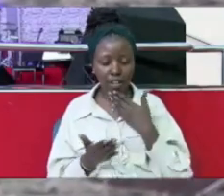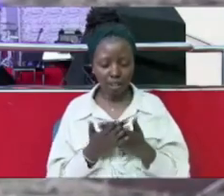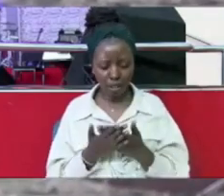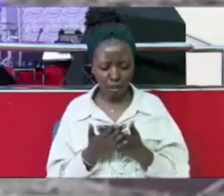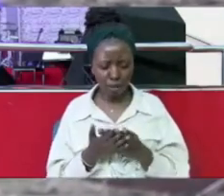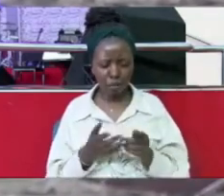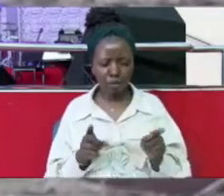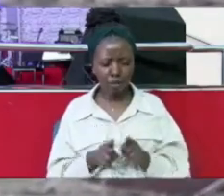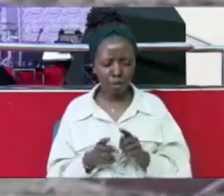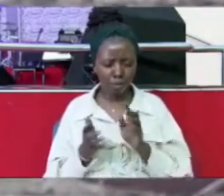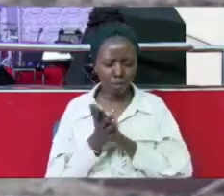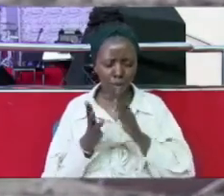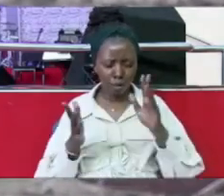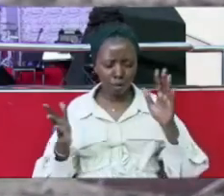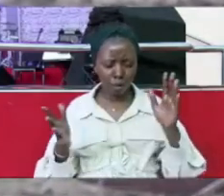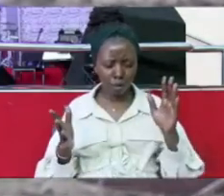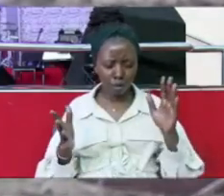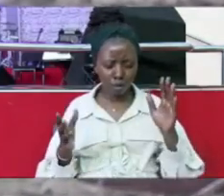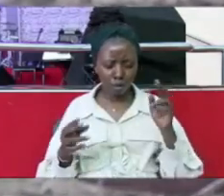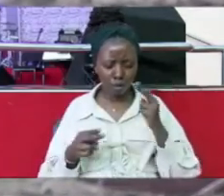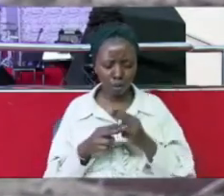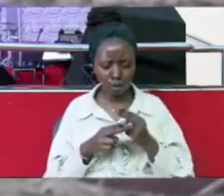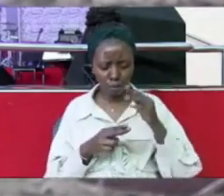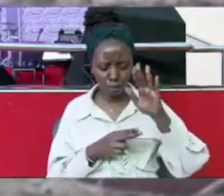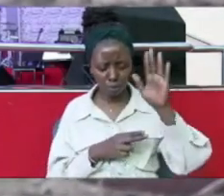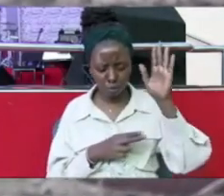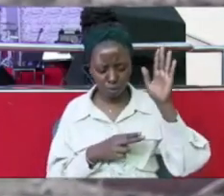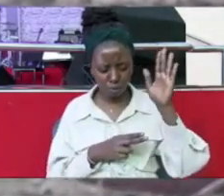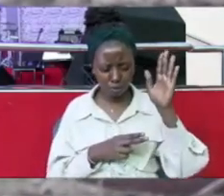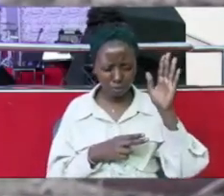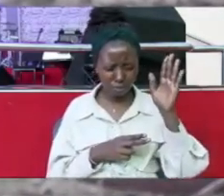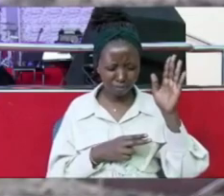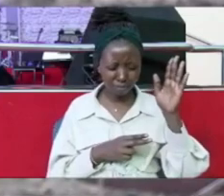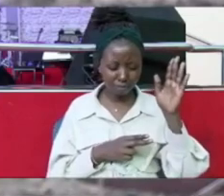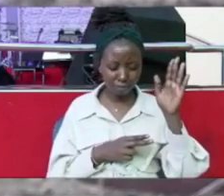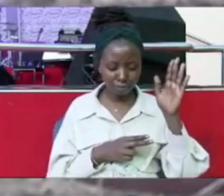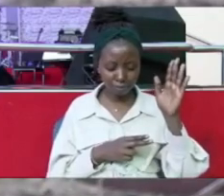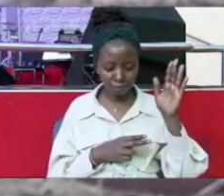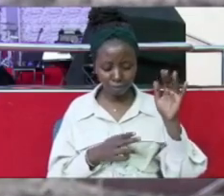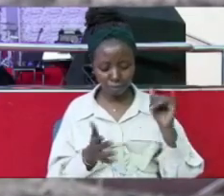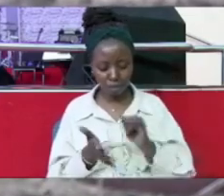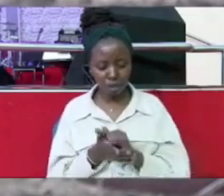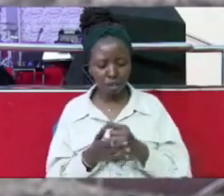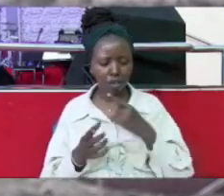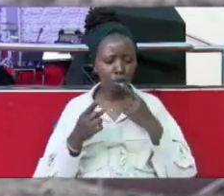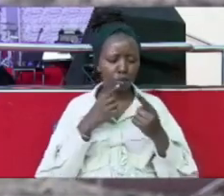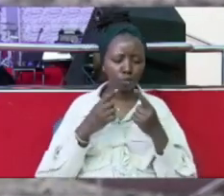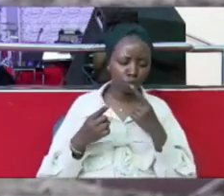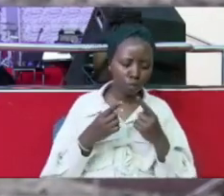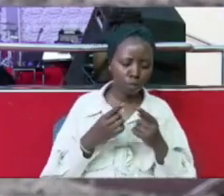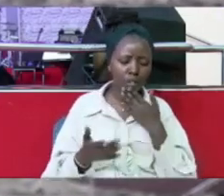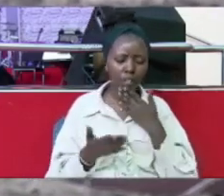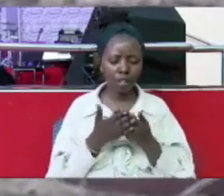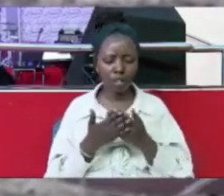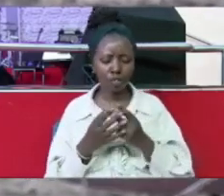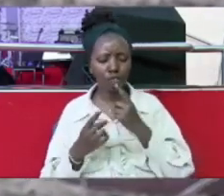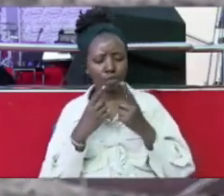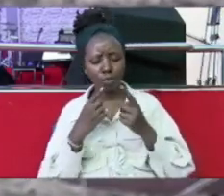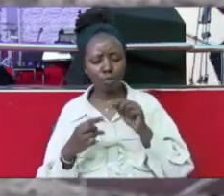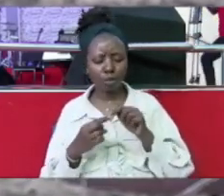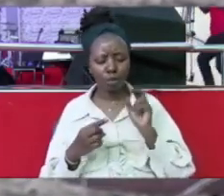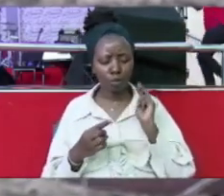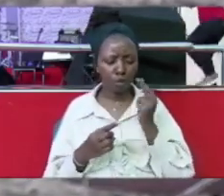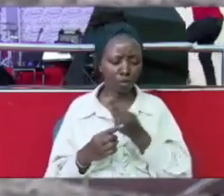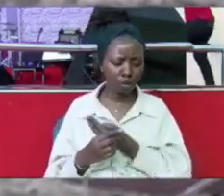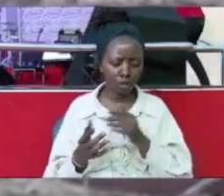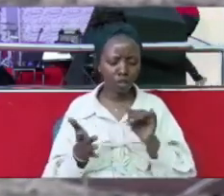want to glorify you. Nataka kukushukuru na kukuinua. Thank you, Lord, because Lord of speaking to us, King of glory. Asante Bwana kwa kutunenea mfano.